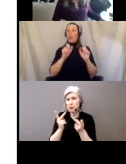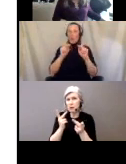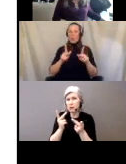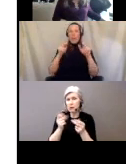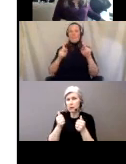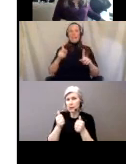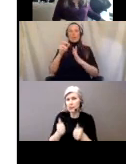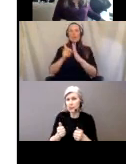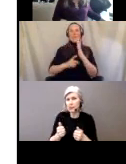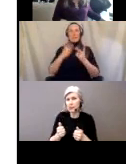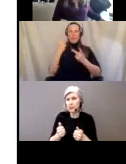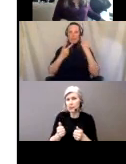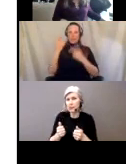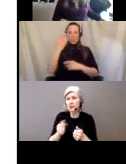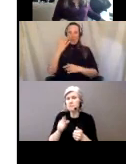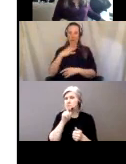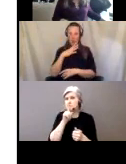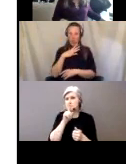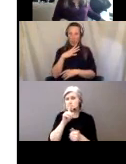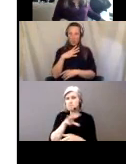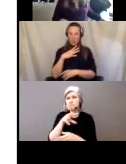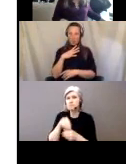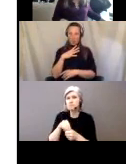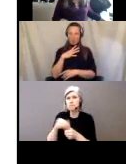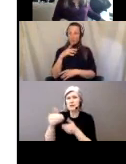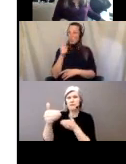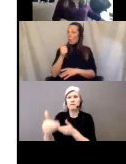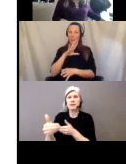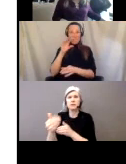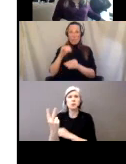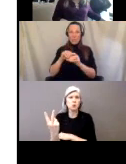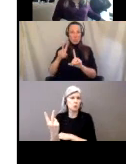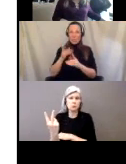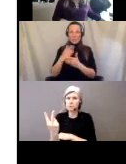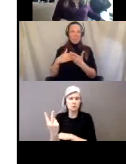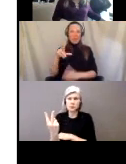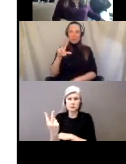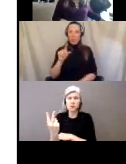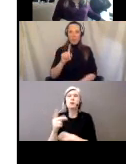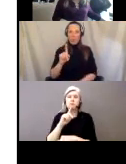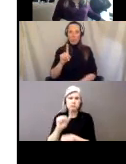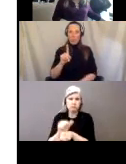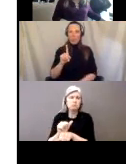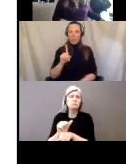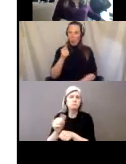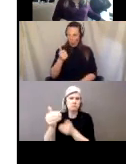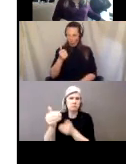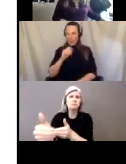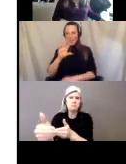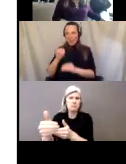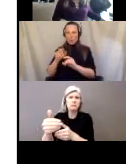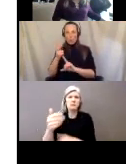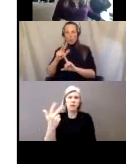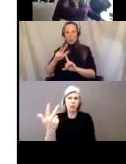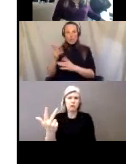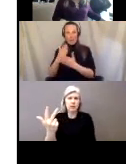themselves are not included in phase 2. They're definitely included in phase 3 if that individual does not qualify under any